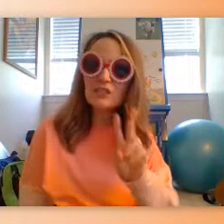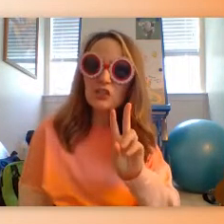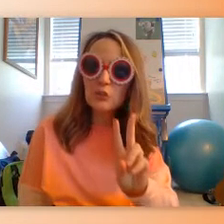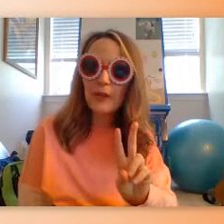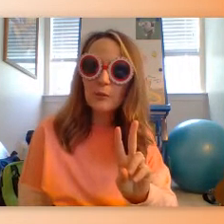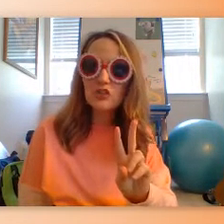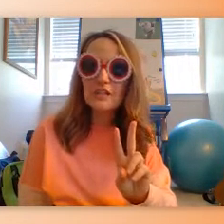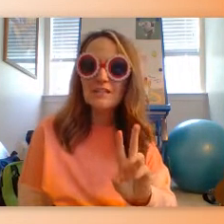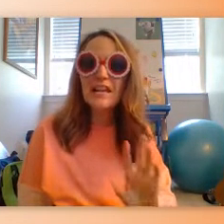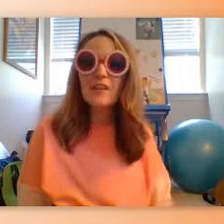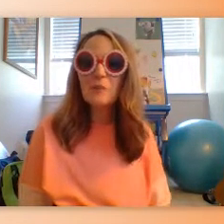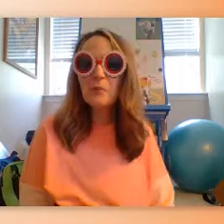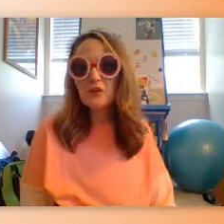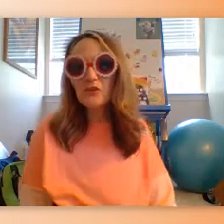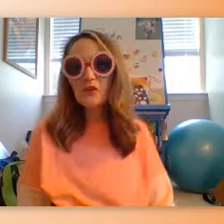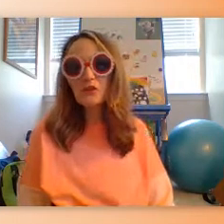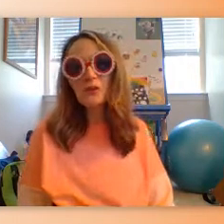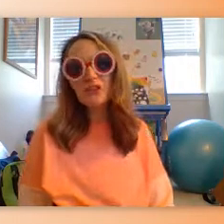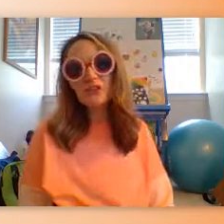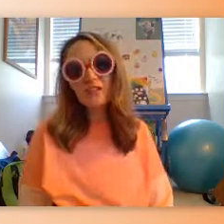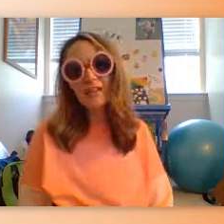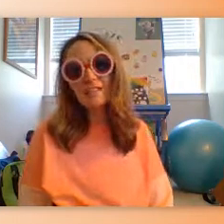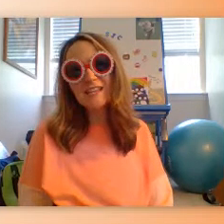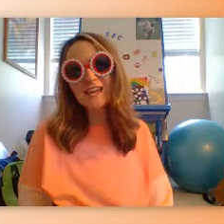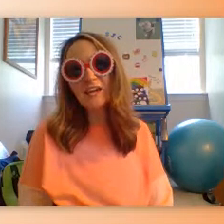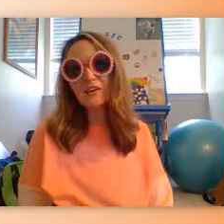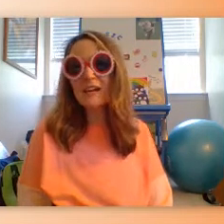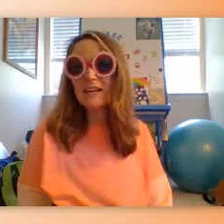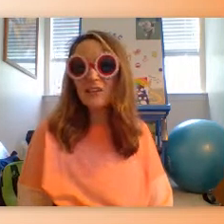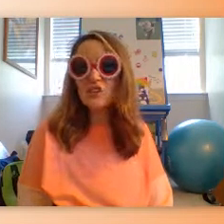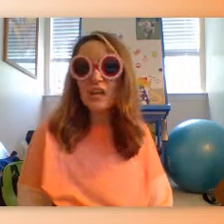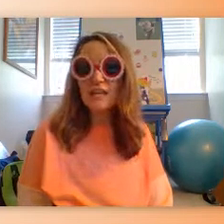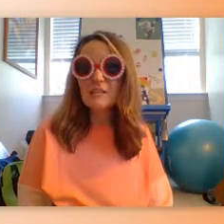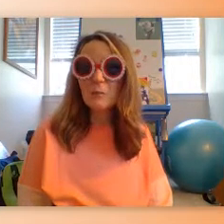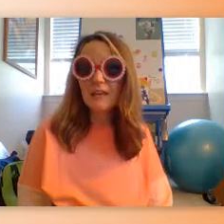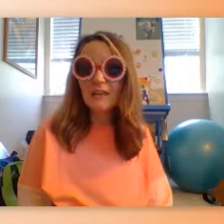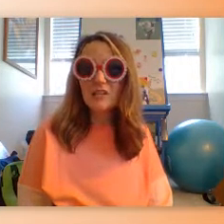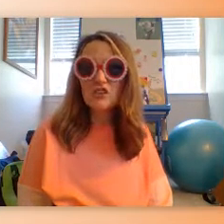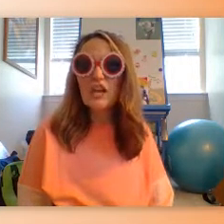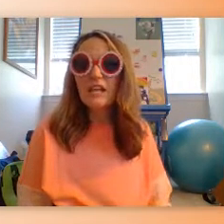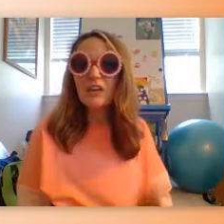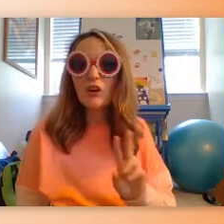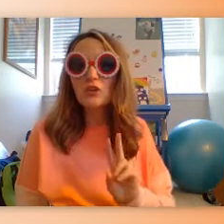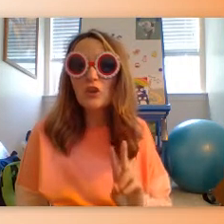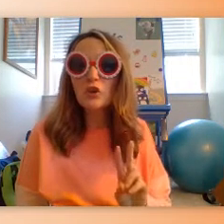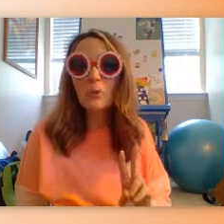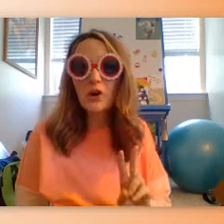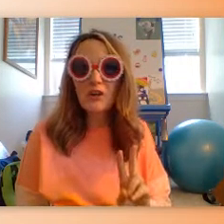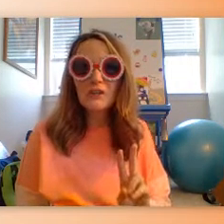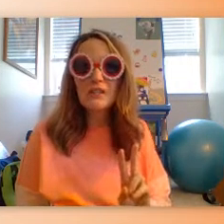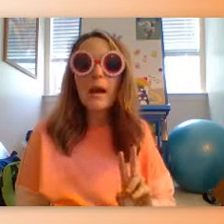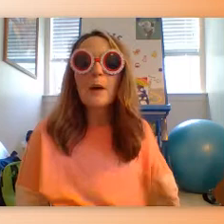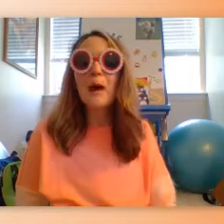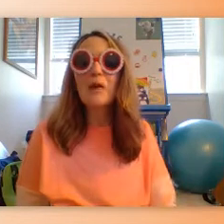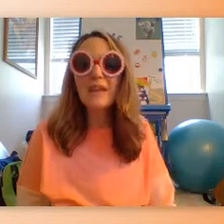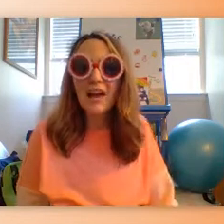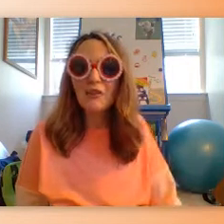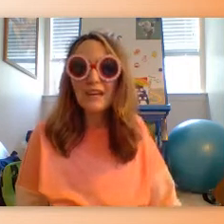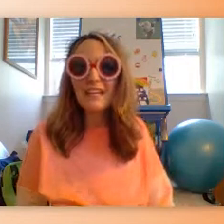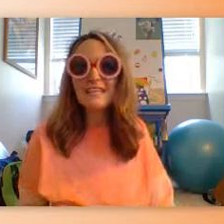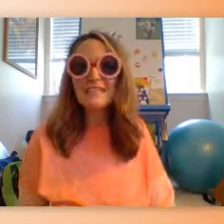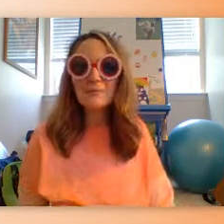means it's in two languages. The books, of course, we're going to look at today are English and Spanish. Here are two books